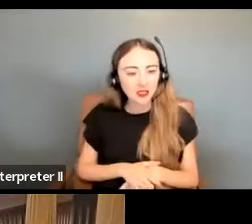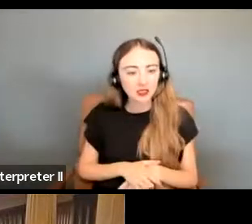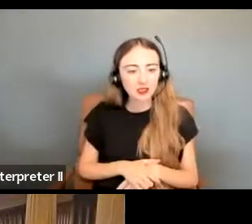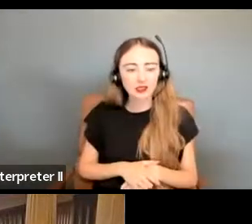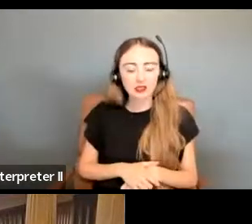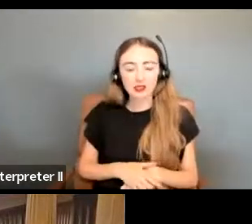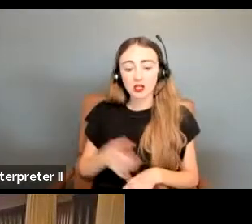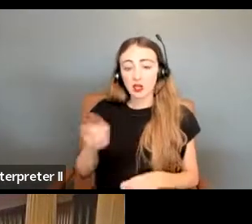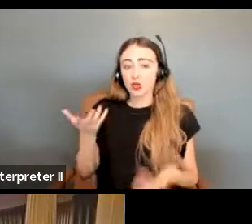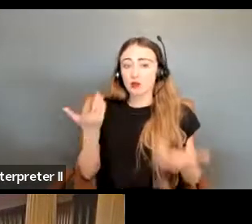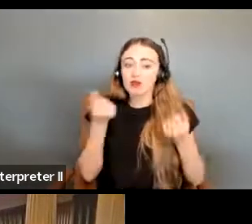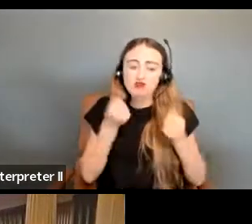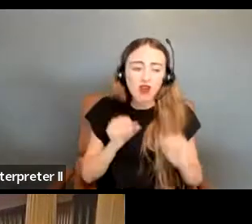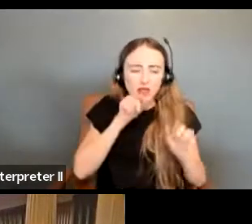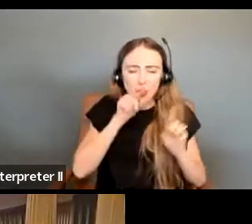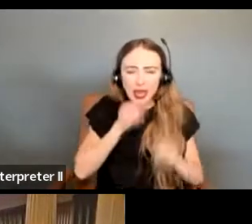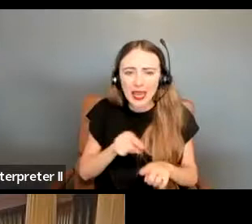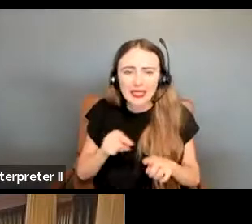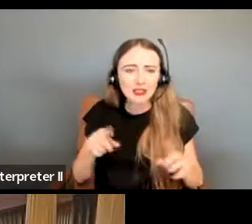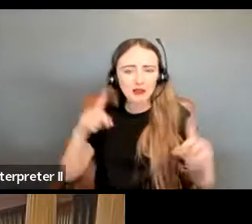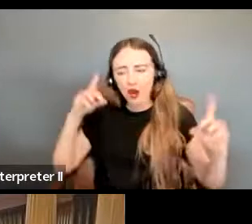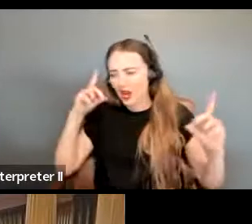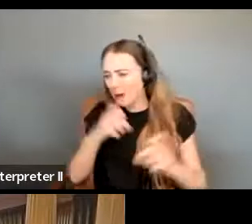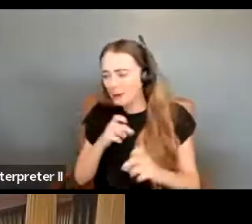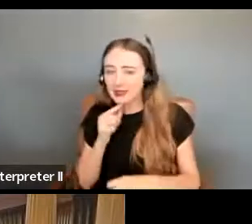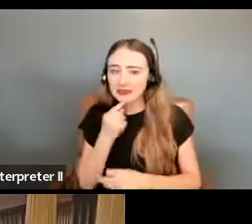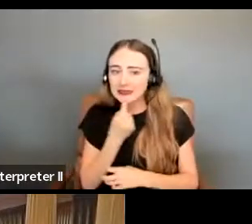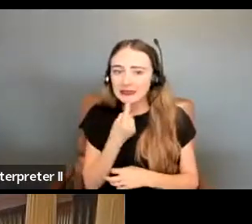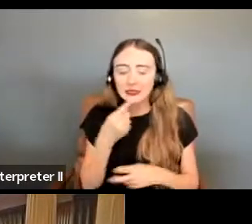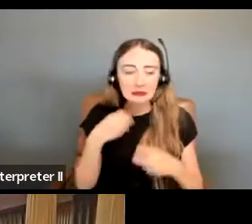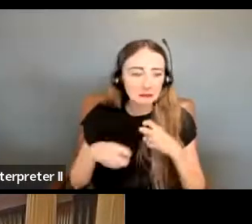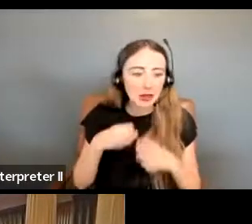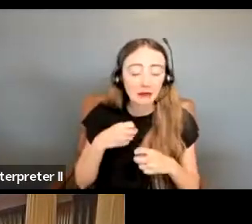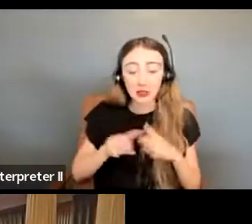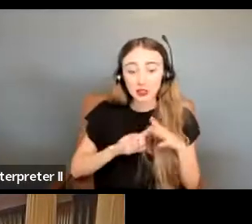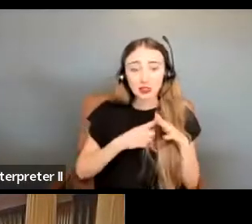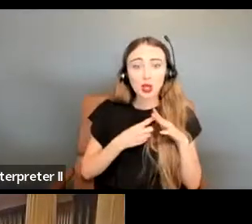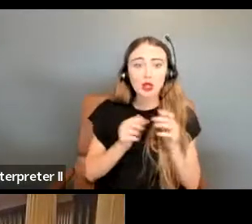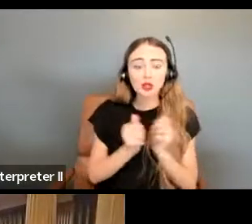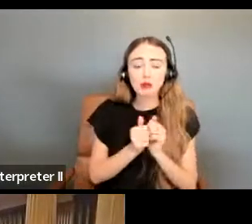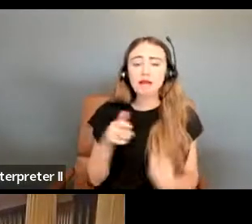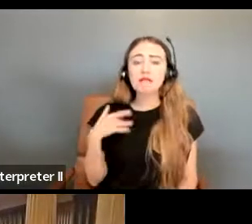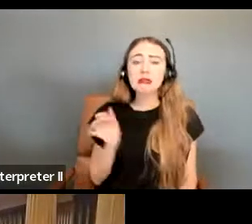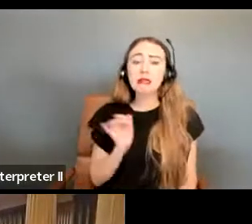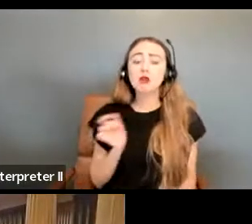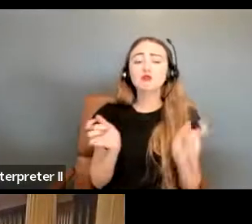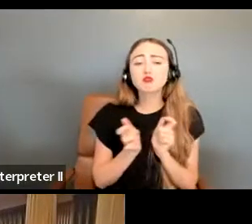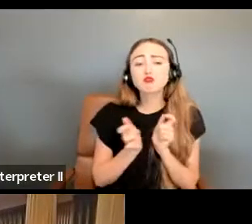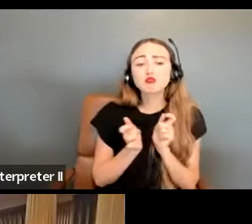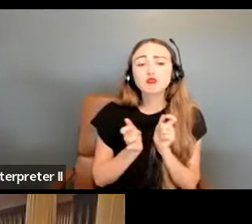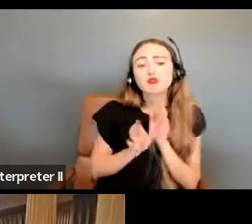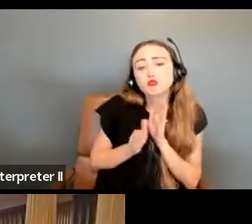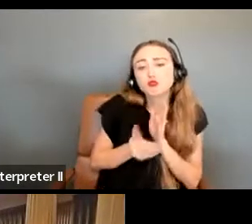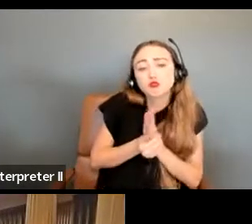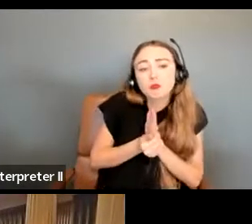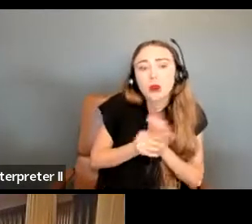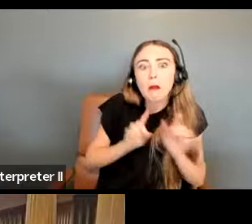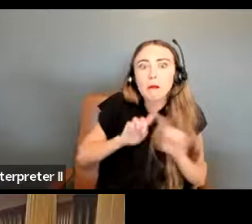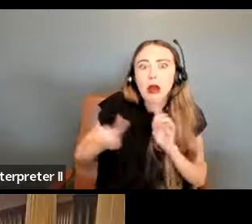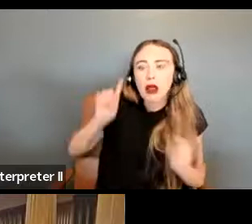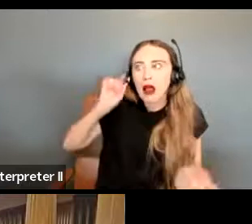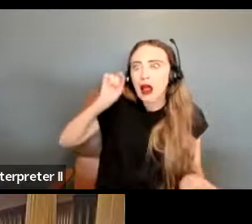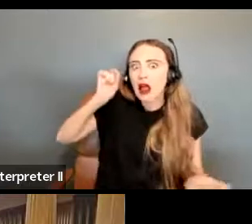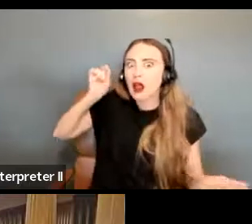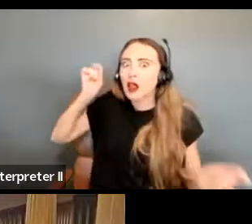officials sought to have an answer for a very complicated and serious problem. It starts with what feels like a small decision or a tiny amendment that eventually warp our criminal